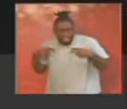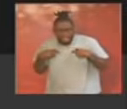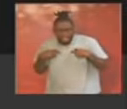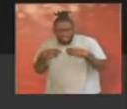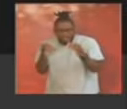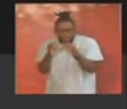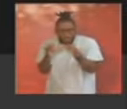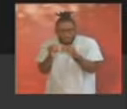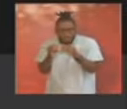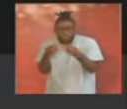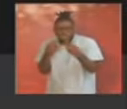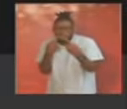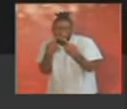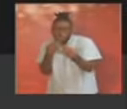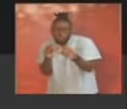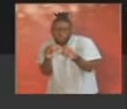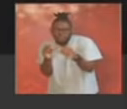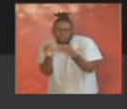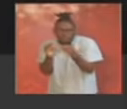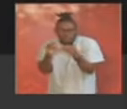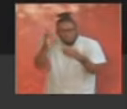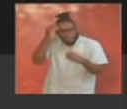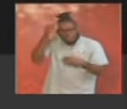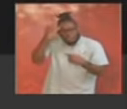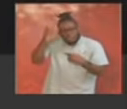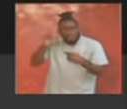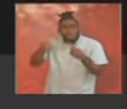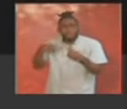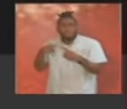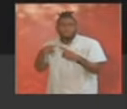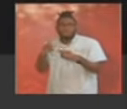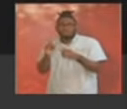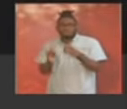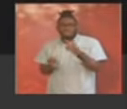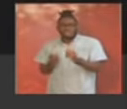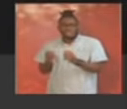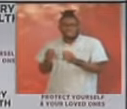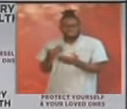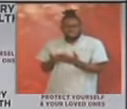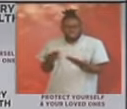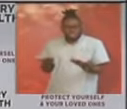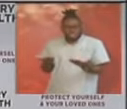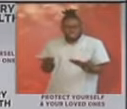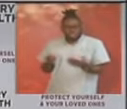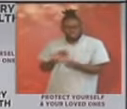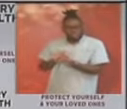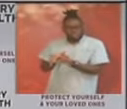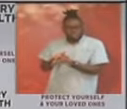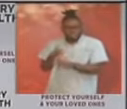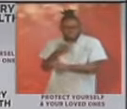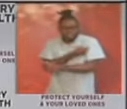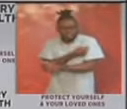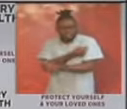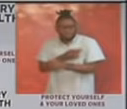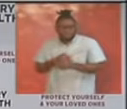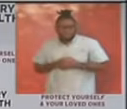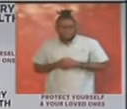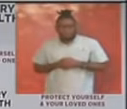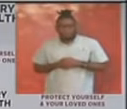or do we have any confirmation at all as to when we will be getting our doses? Thank you. Thank you very much. And we go to